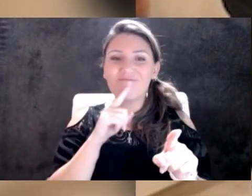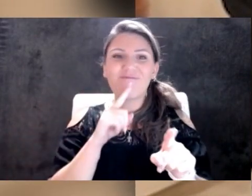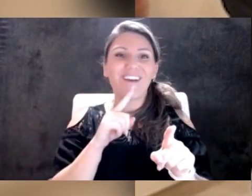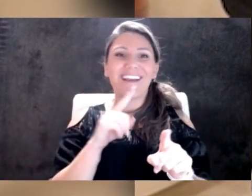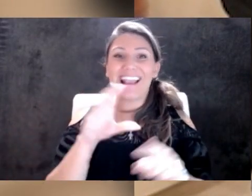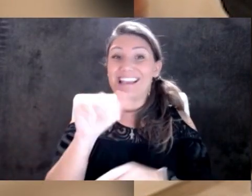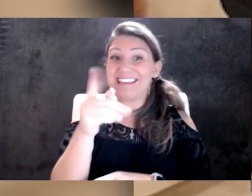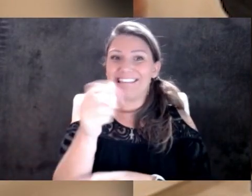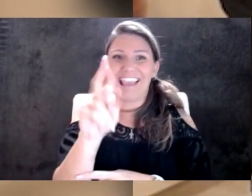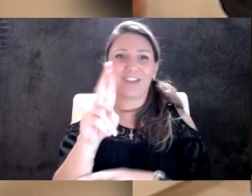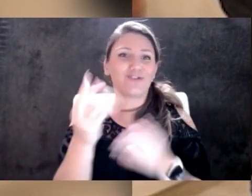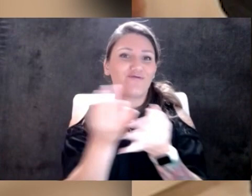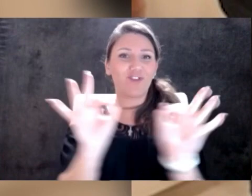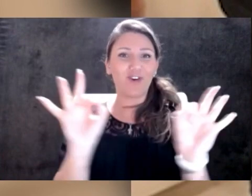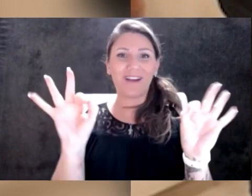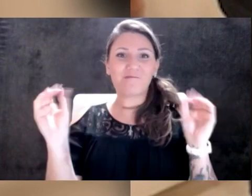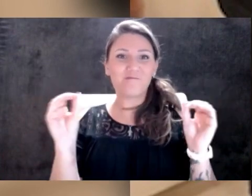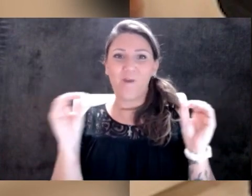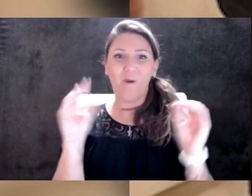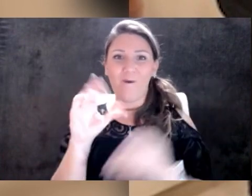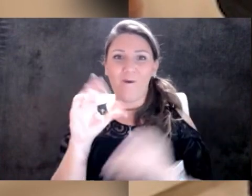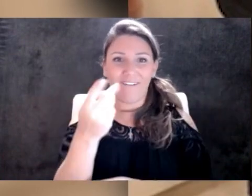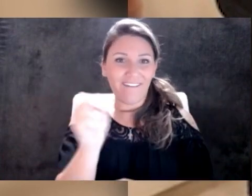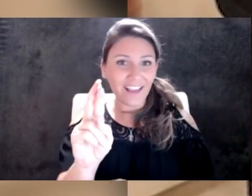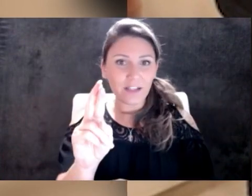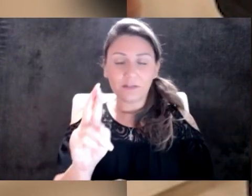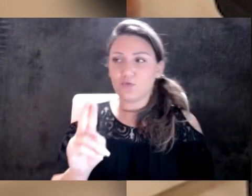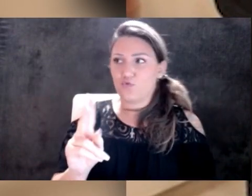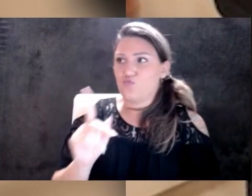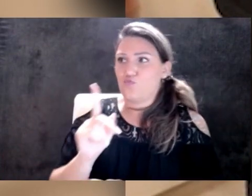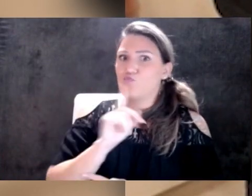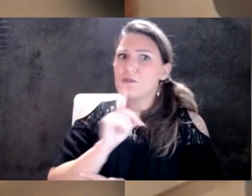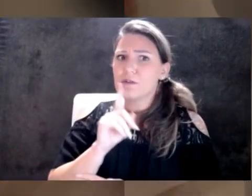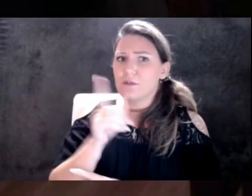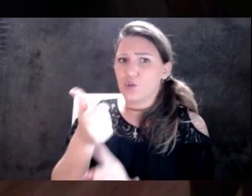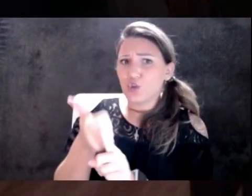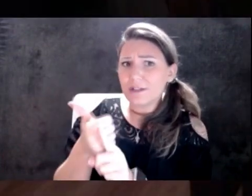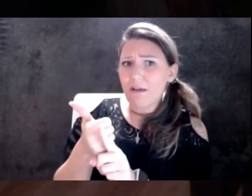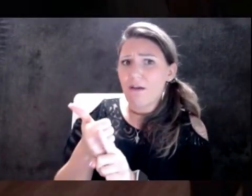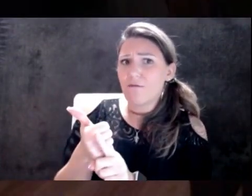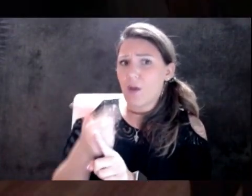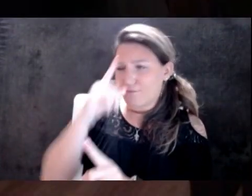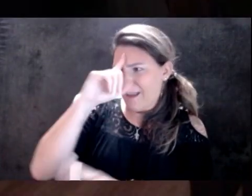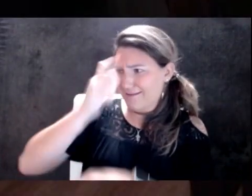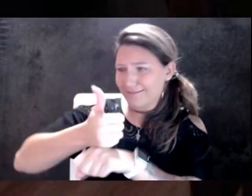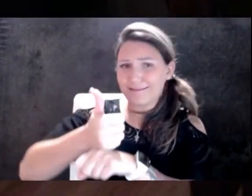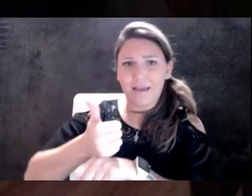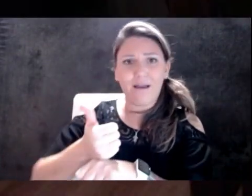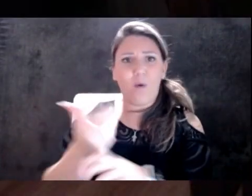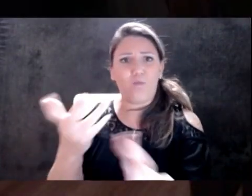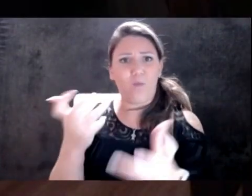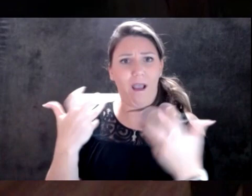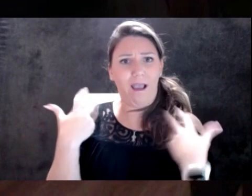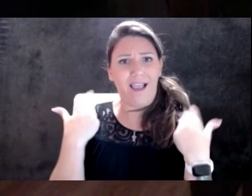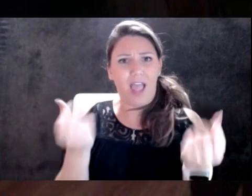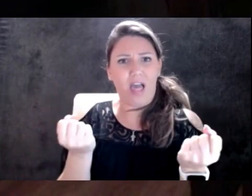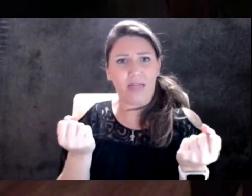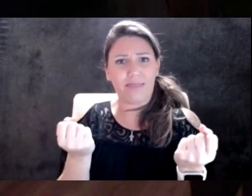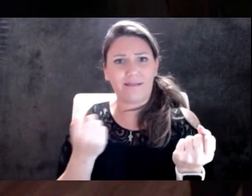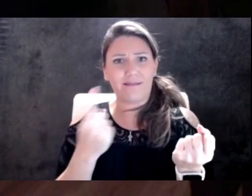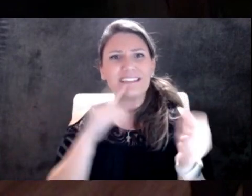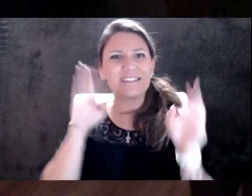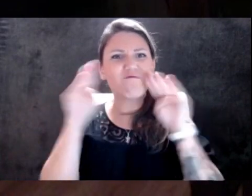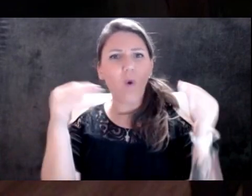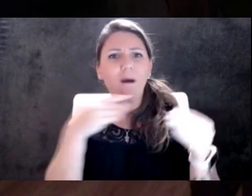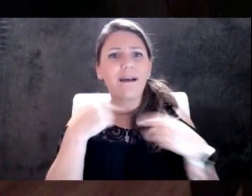You really have to want to be healthy. It's a mindset. That's the main thing I tell people. You have to